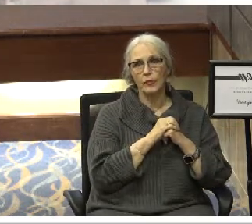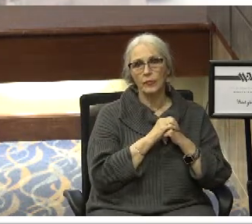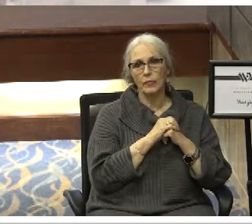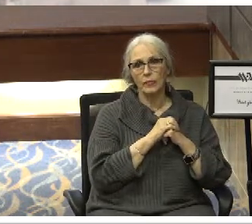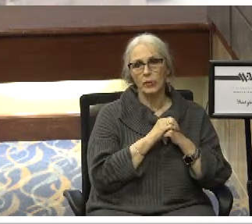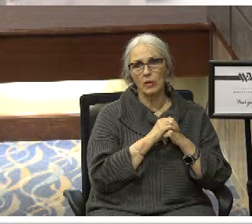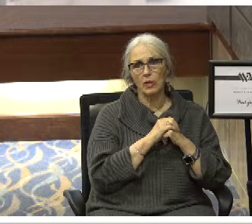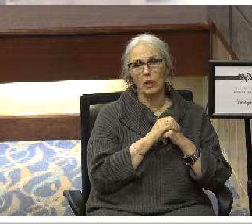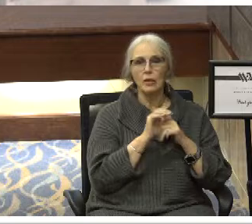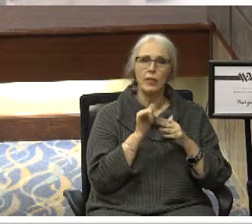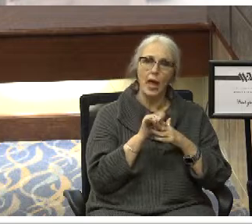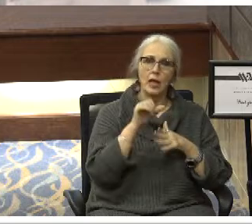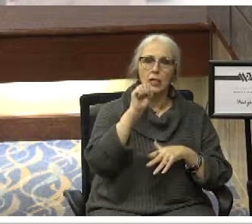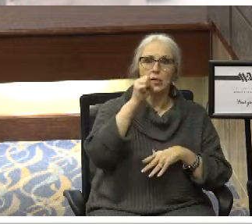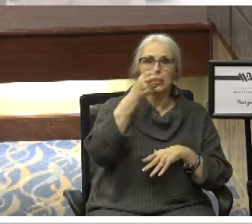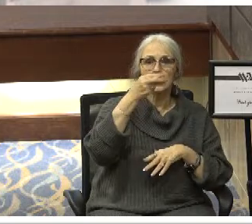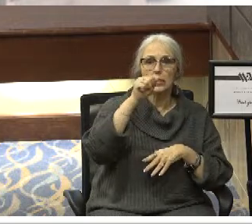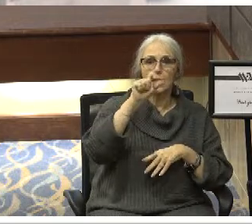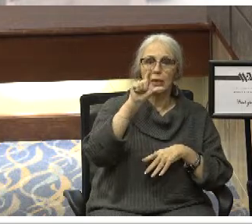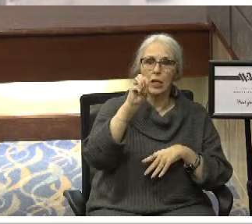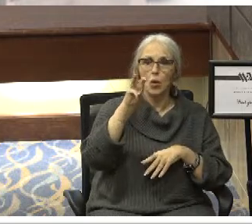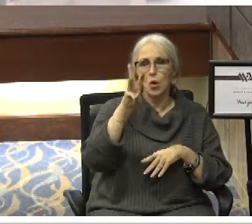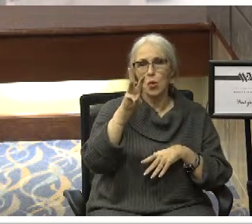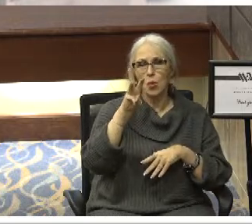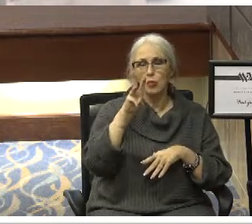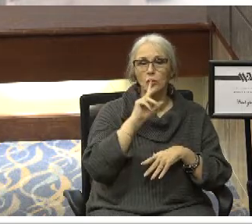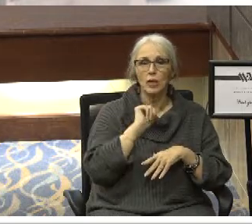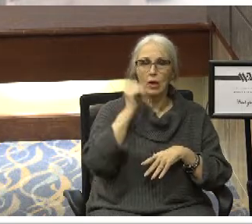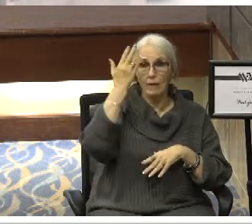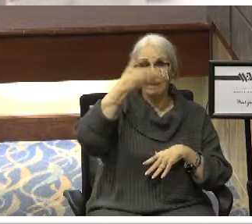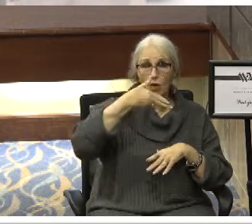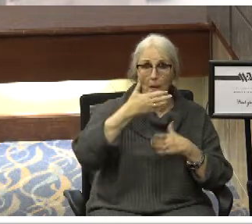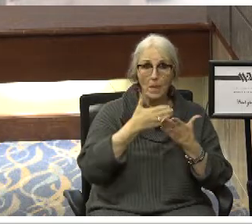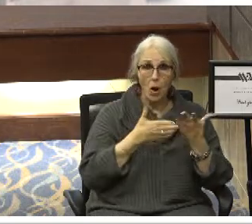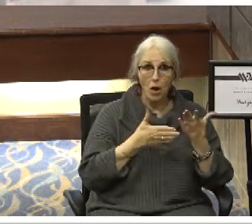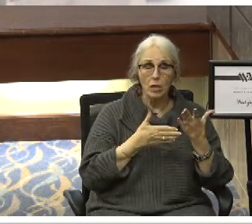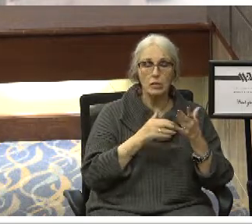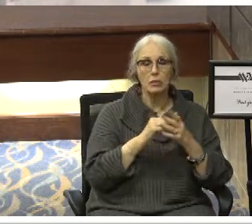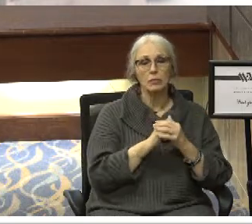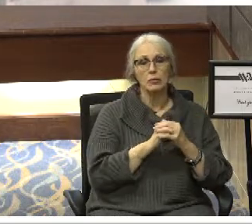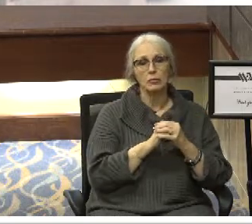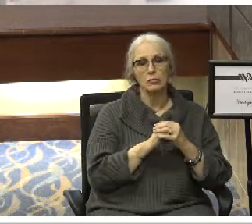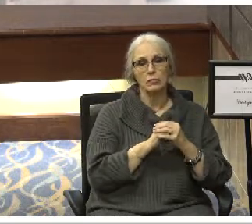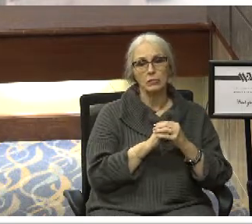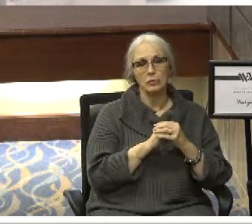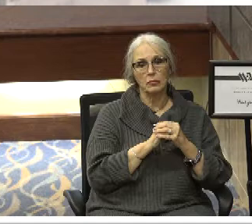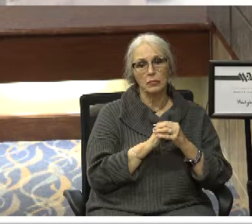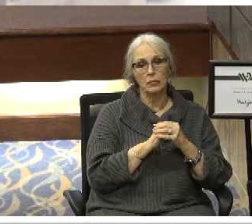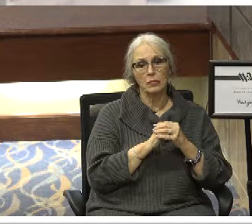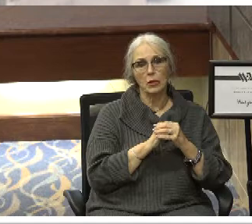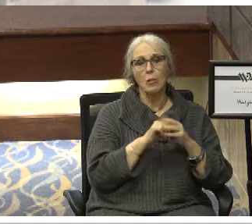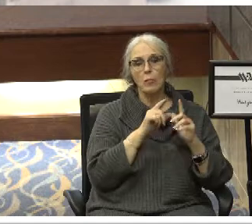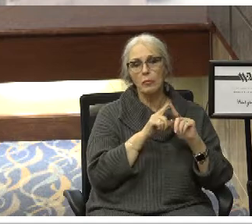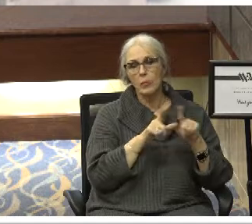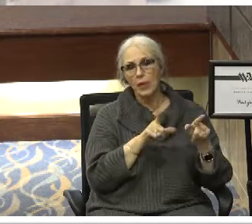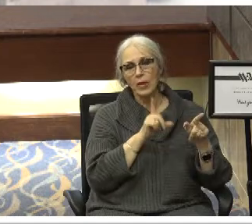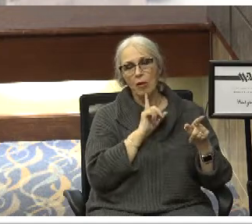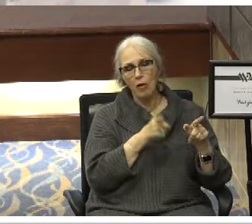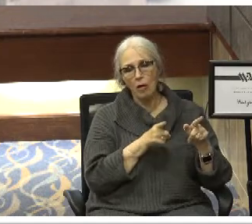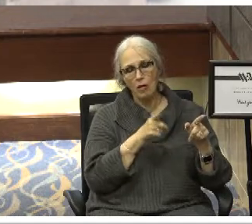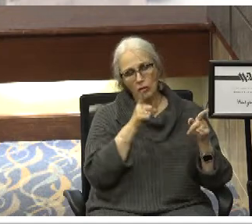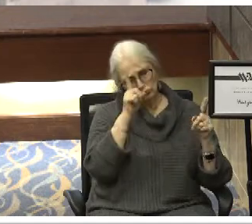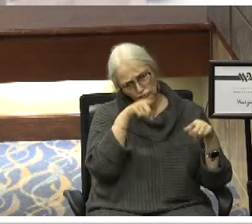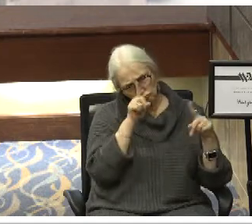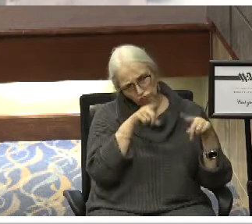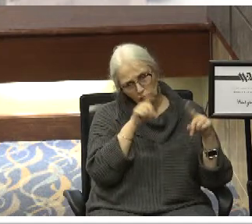the floodplain is shallow on this property, especially up on the front part, and so there is mitigating design features